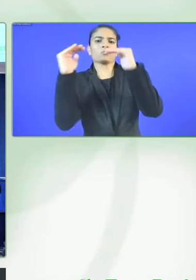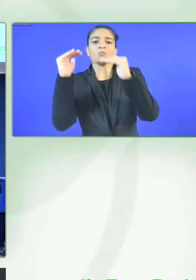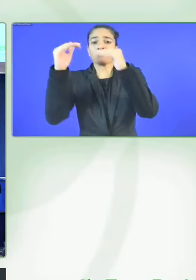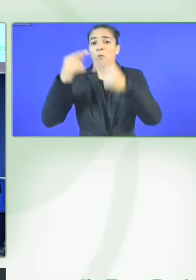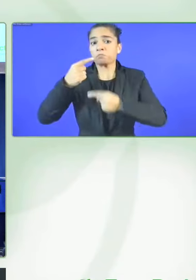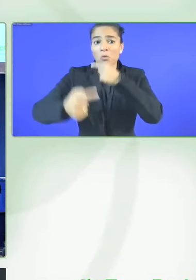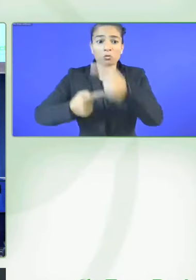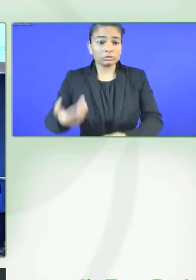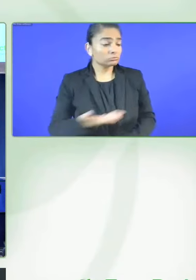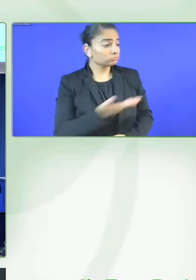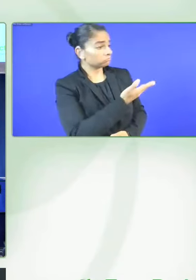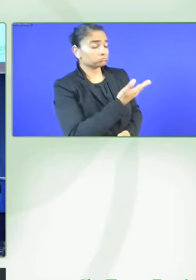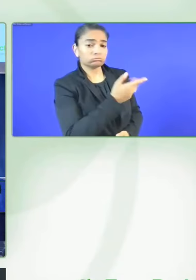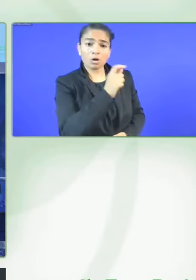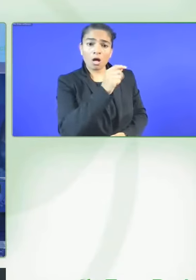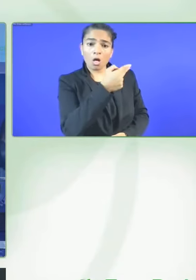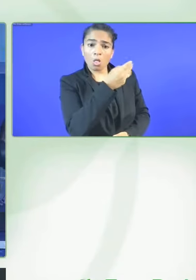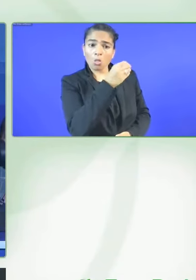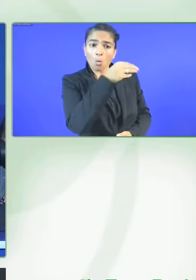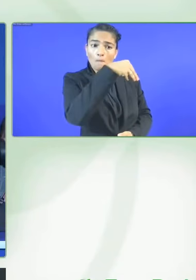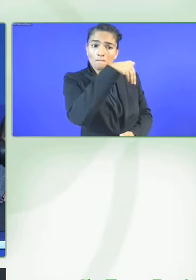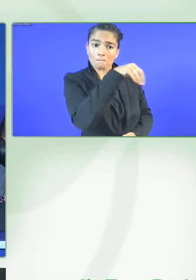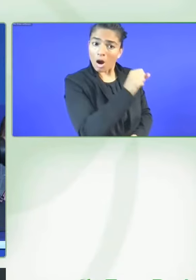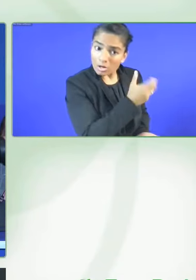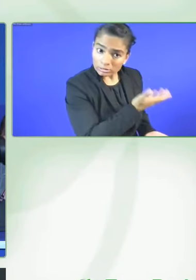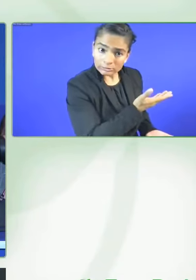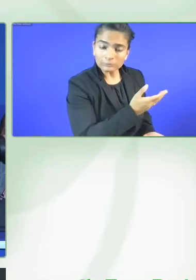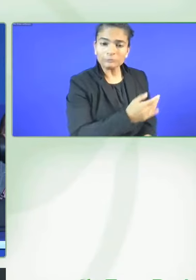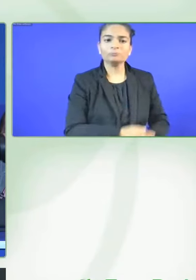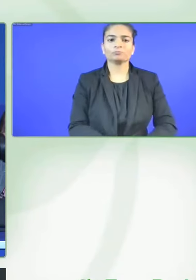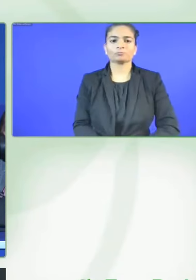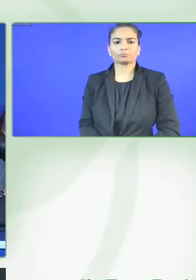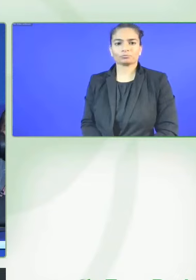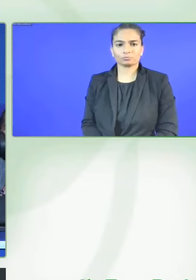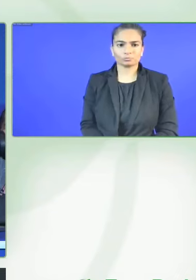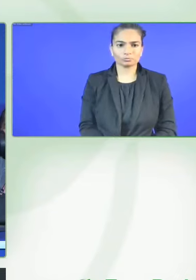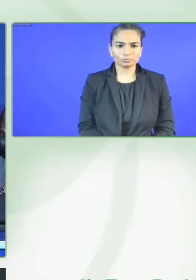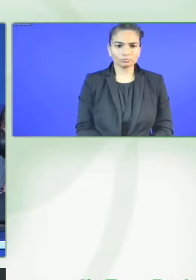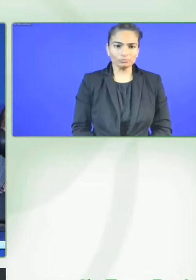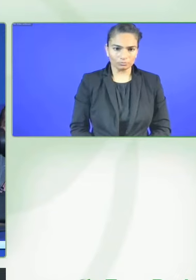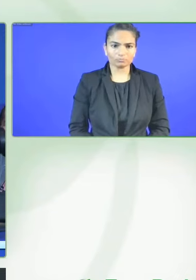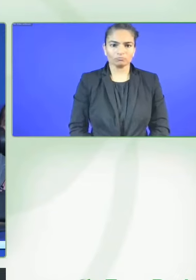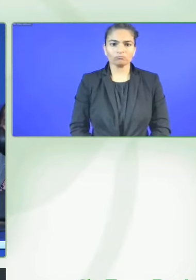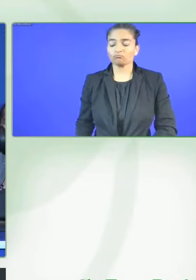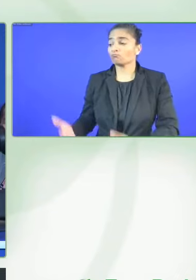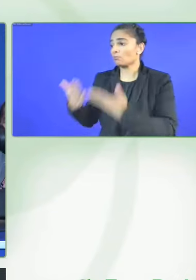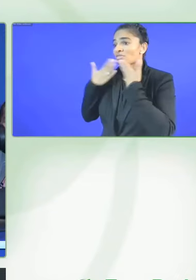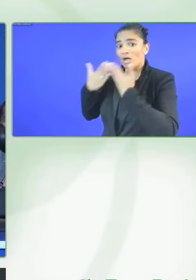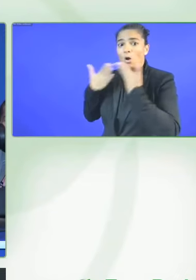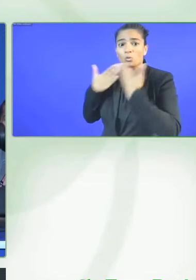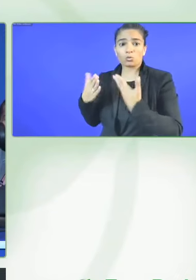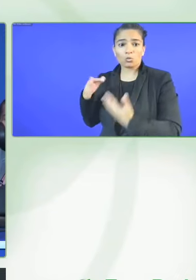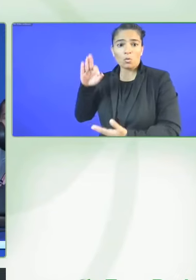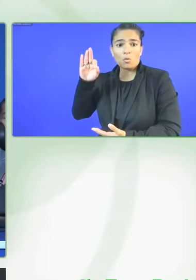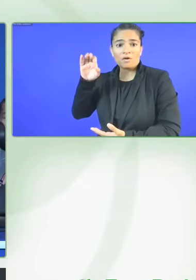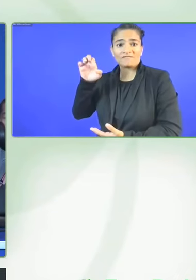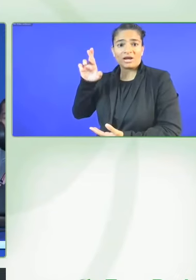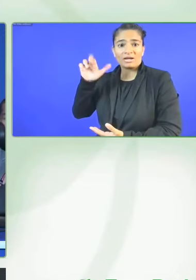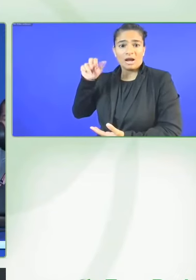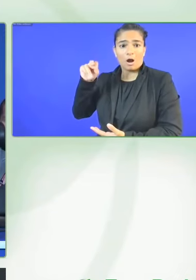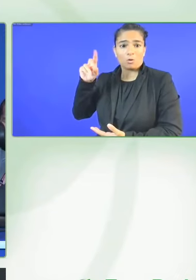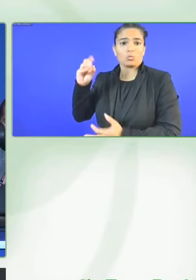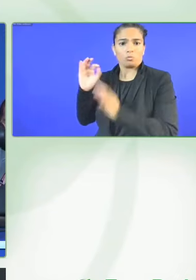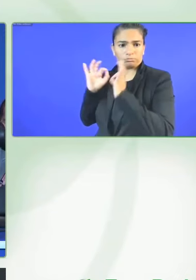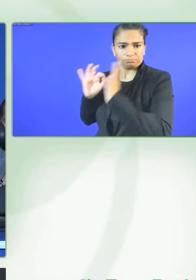policies. And I think it was discussed at the beginning that actually accessibility is not complex. It's simple. I would tend to disagree. Accessibility